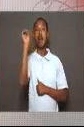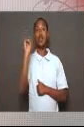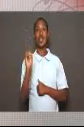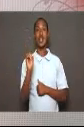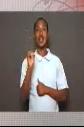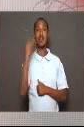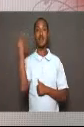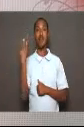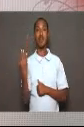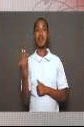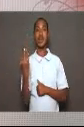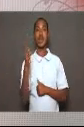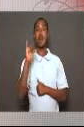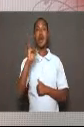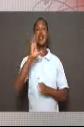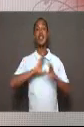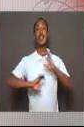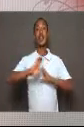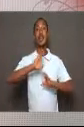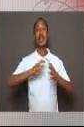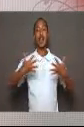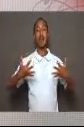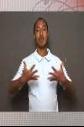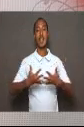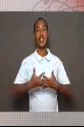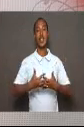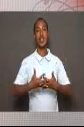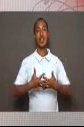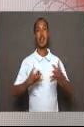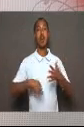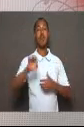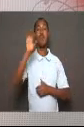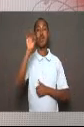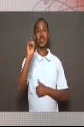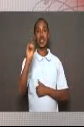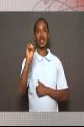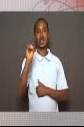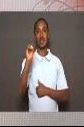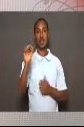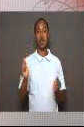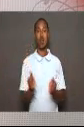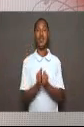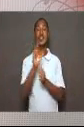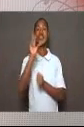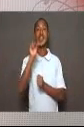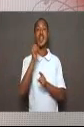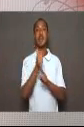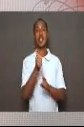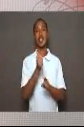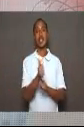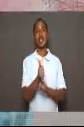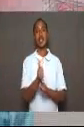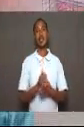oxides formed by the chemical combination of oxygen with